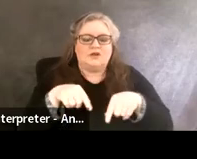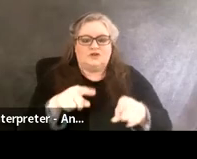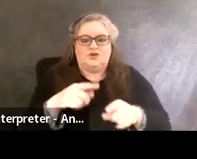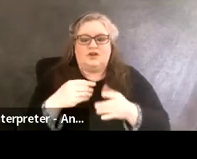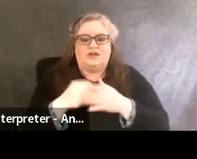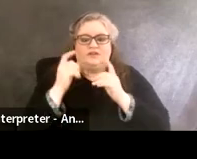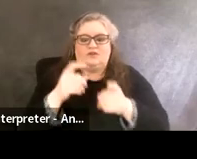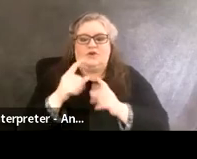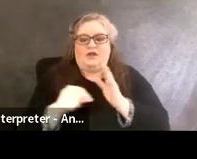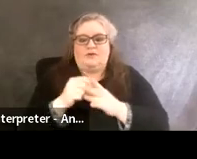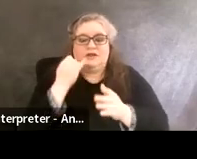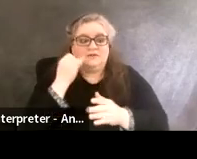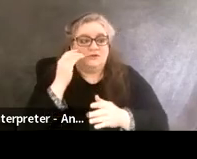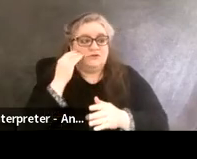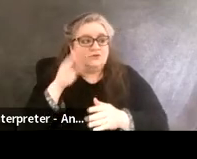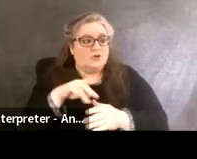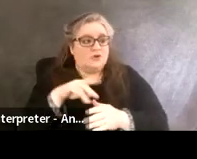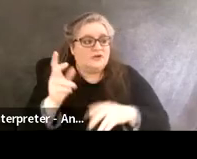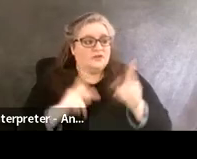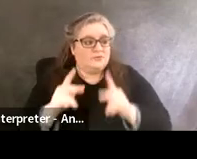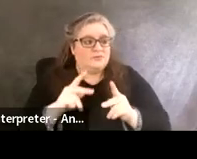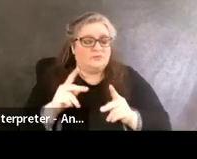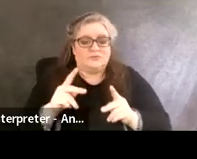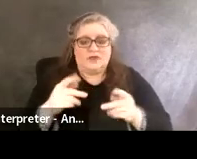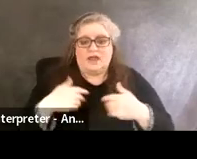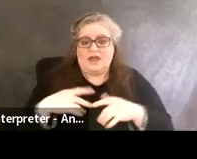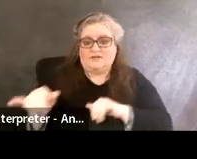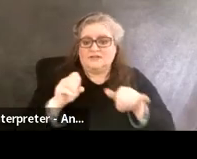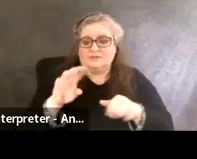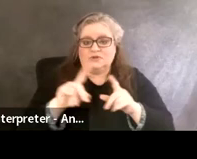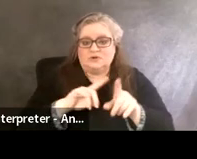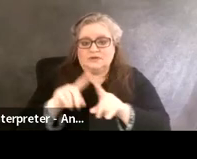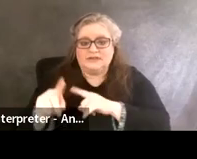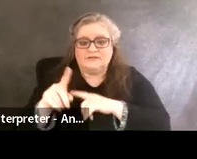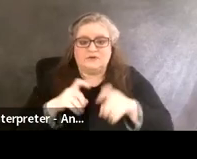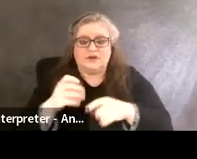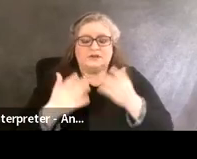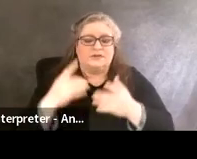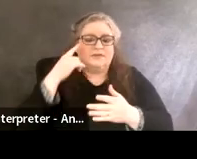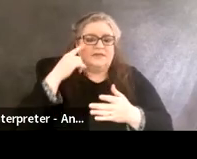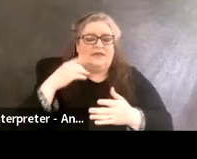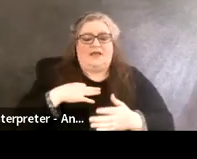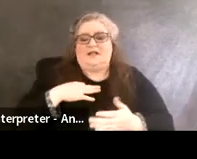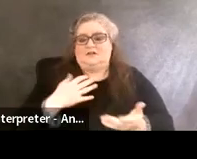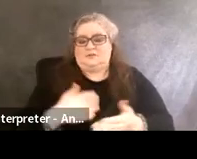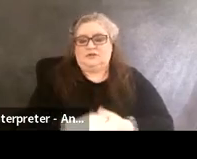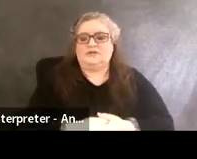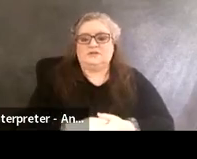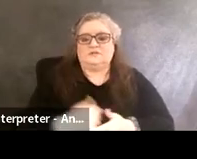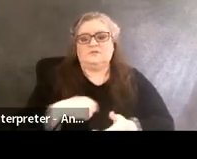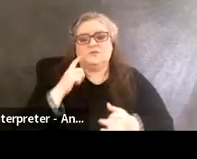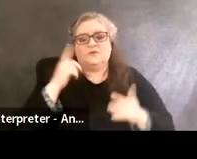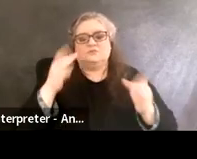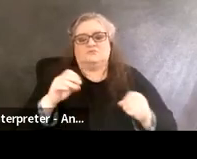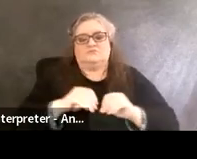next month. So if you know of other folks who maybe have similar or different questions or you think might be eligible, we'll definitely be